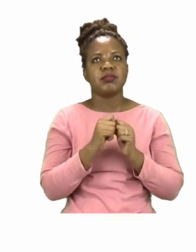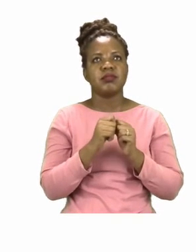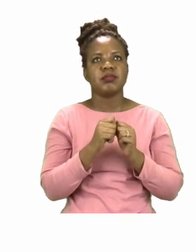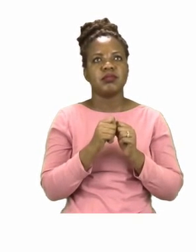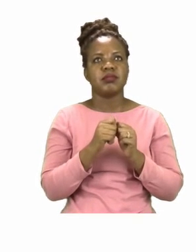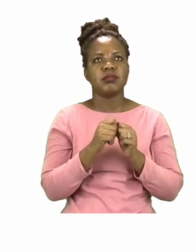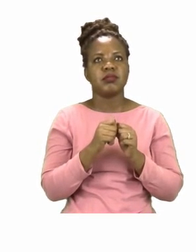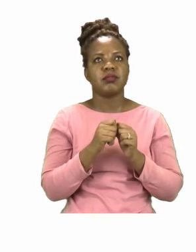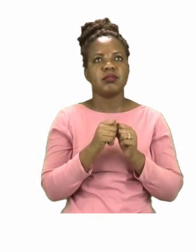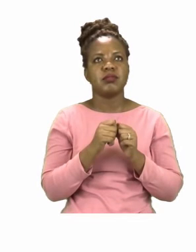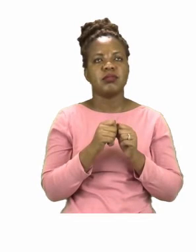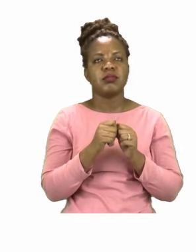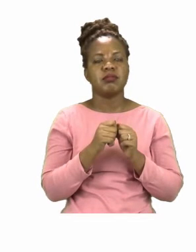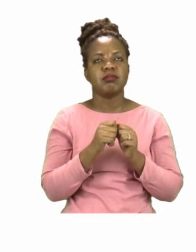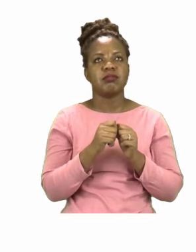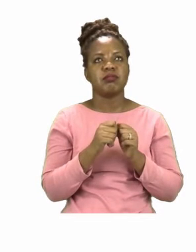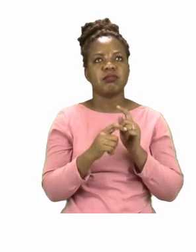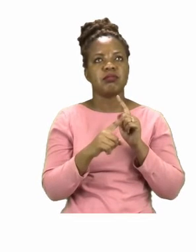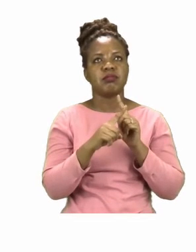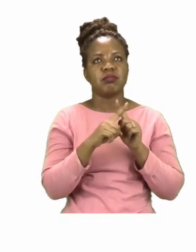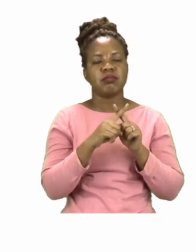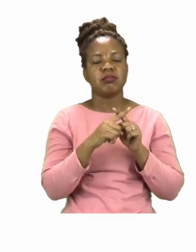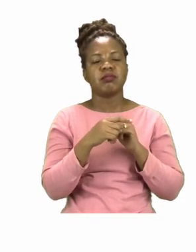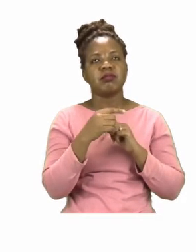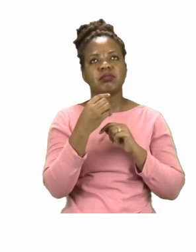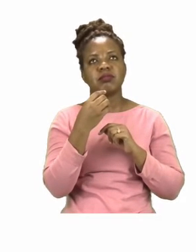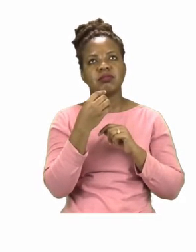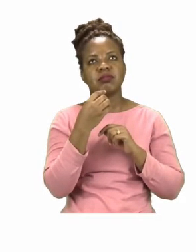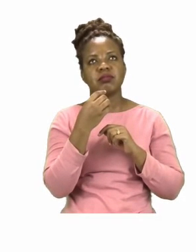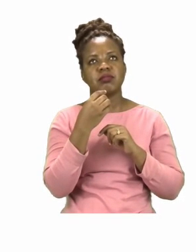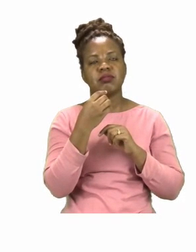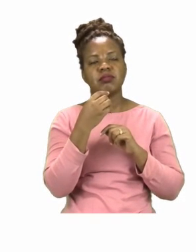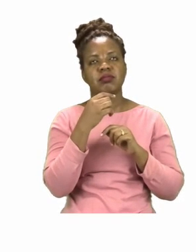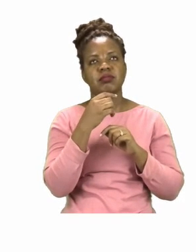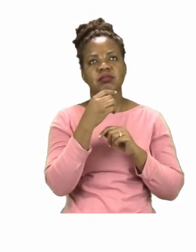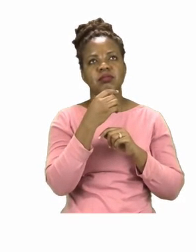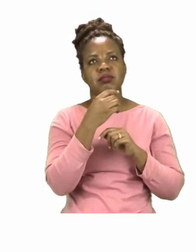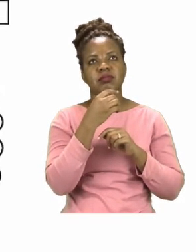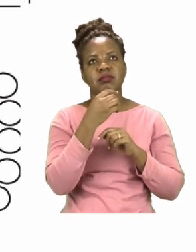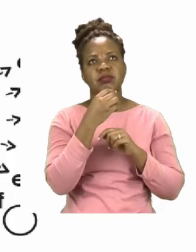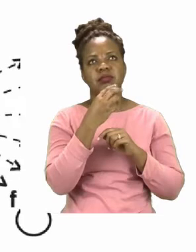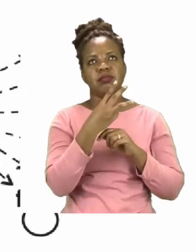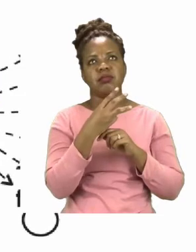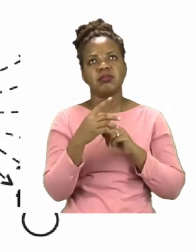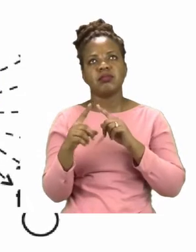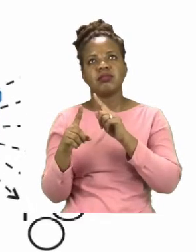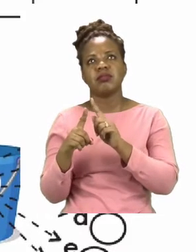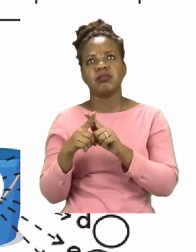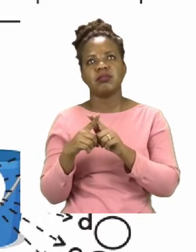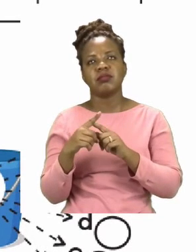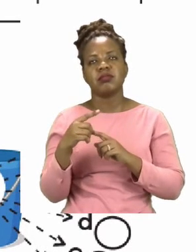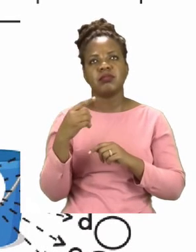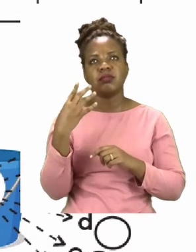doing the 3 times table and the 4 times table. Now I'm going to help you a little bit with the